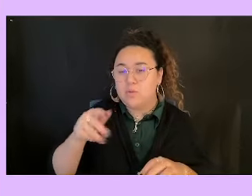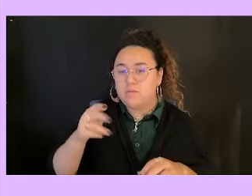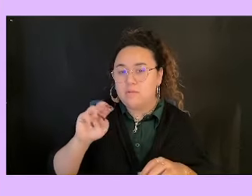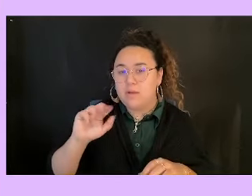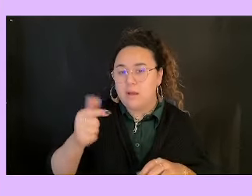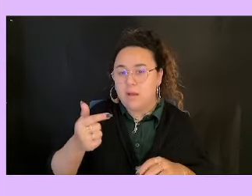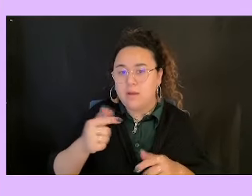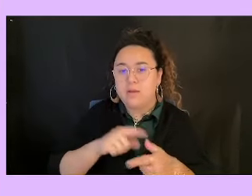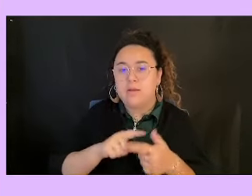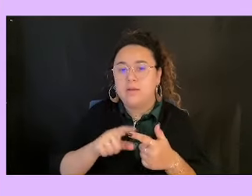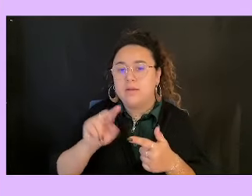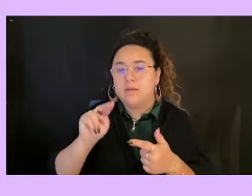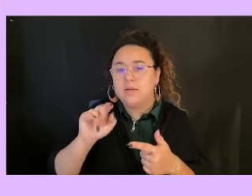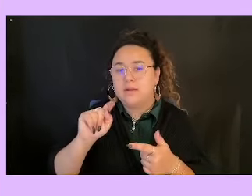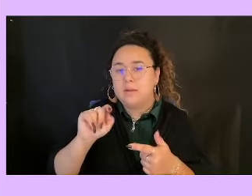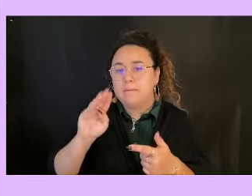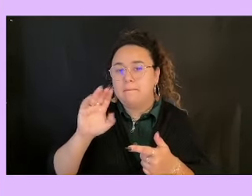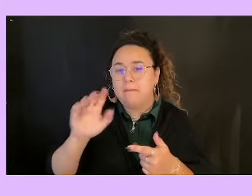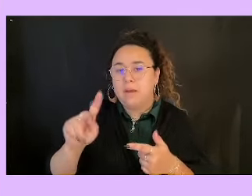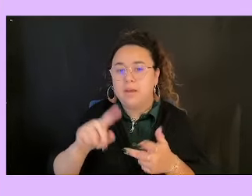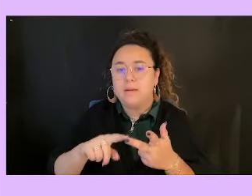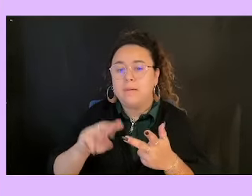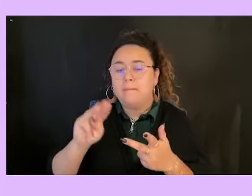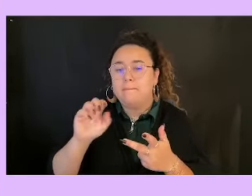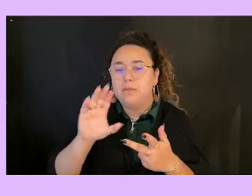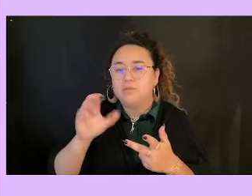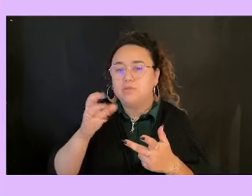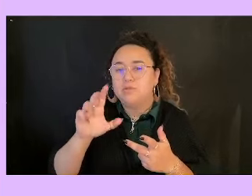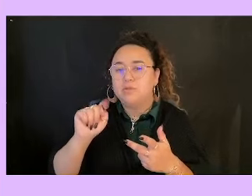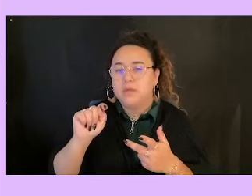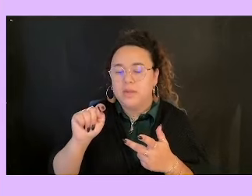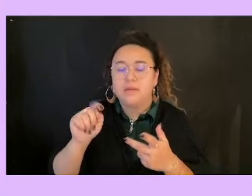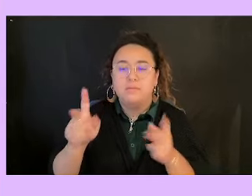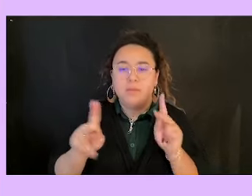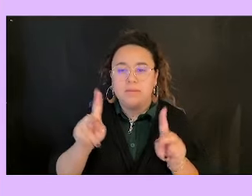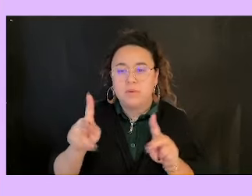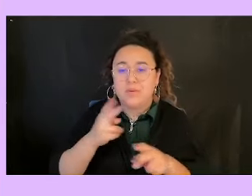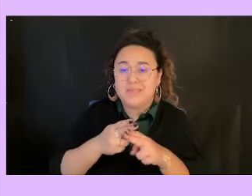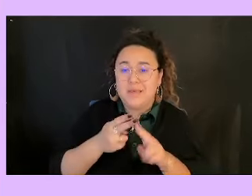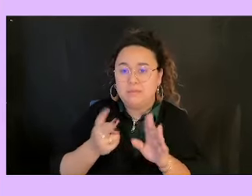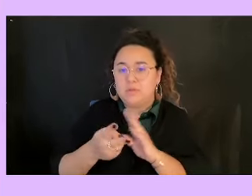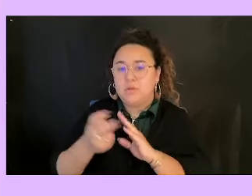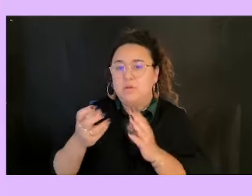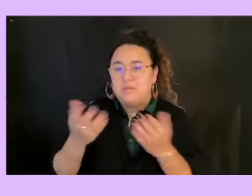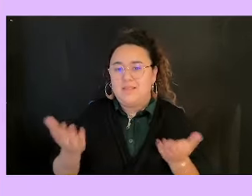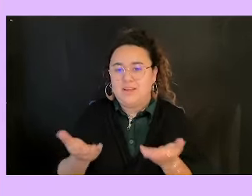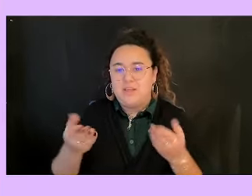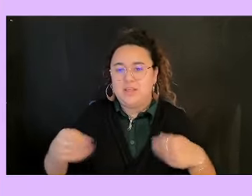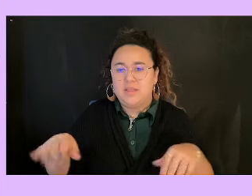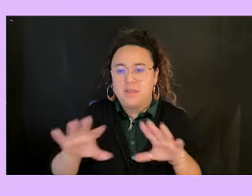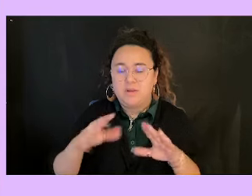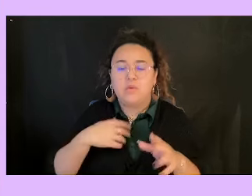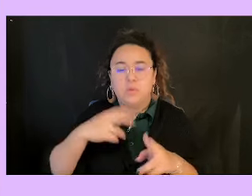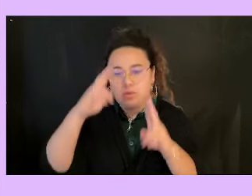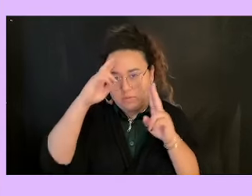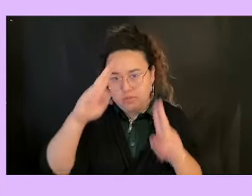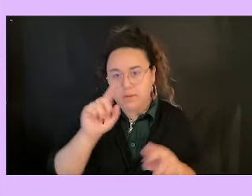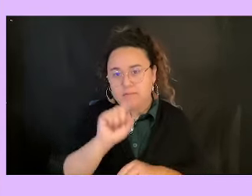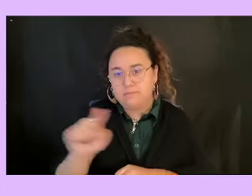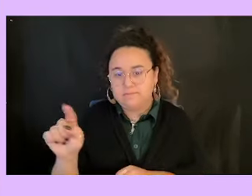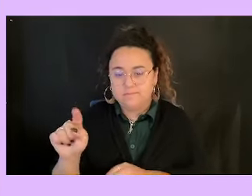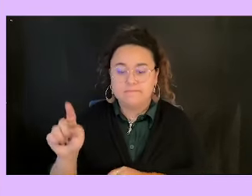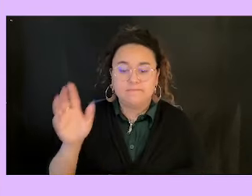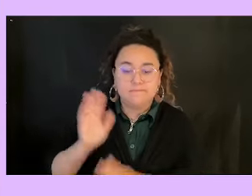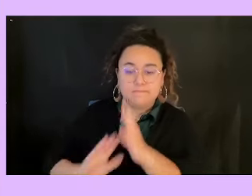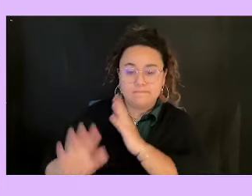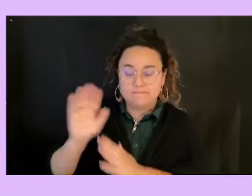and Massachusetts people whose name was appropriated by this Commonwealth. We pay respect to the Wampanoag, Nipmuc, and Massachusetts elders